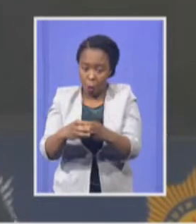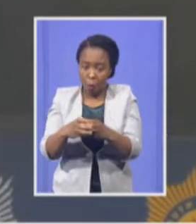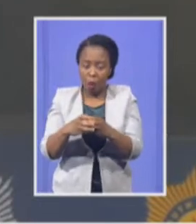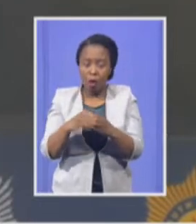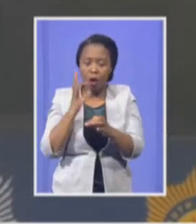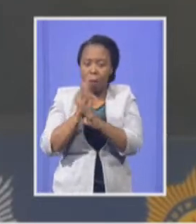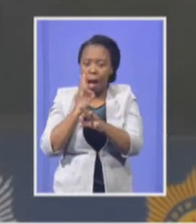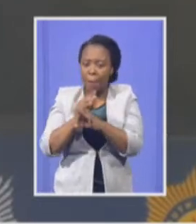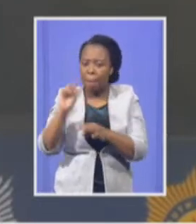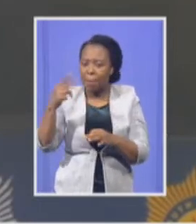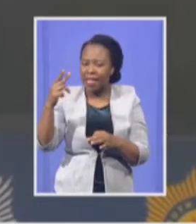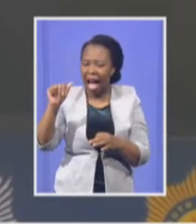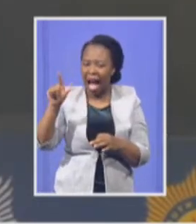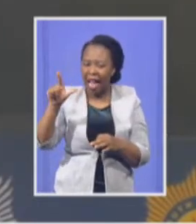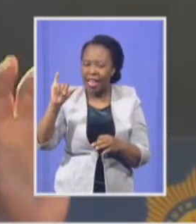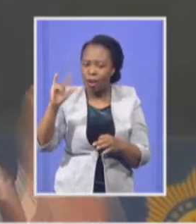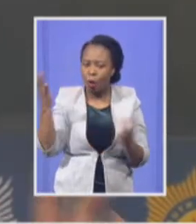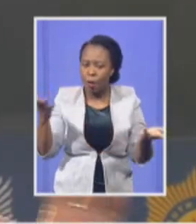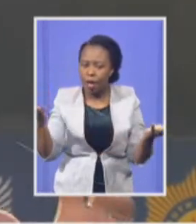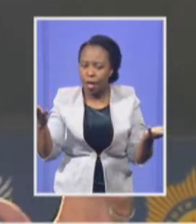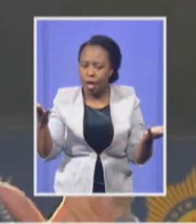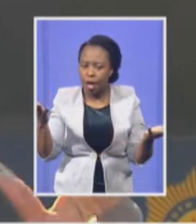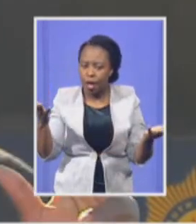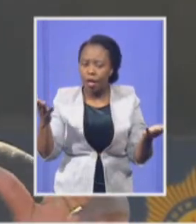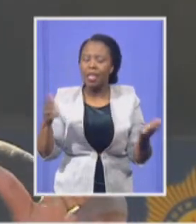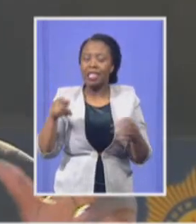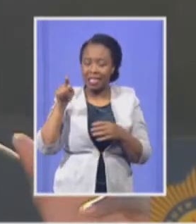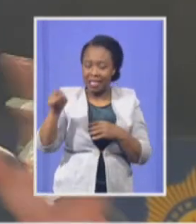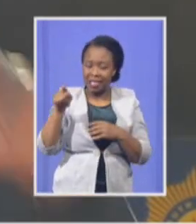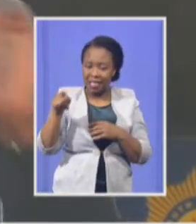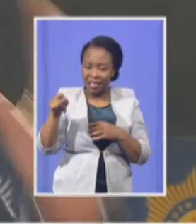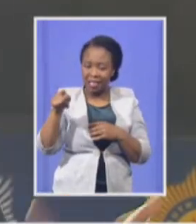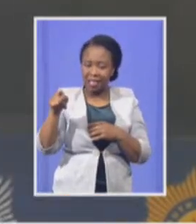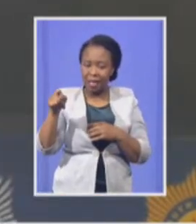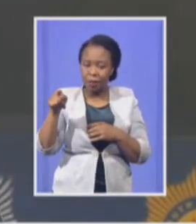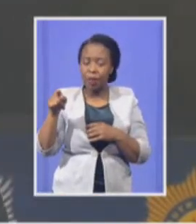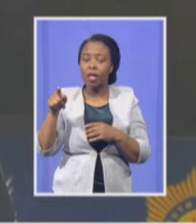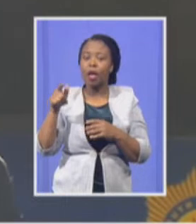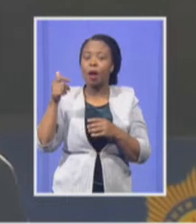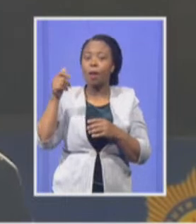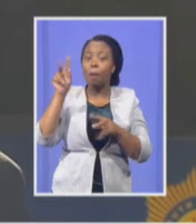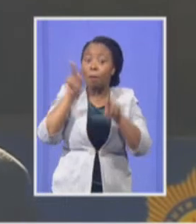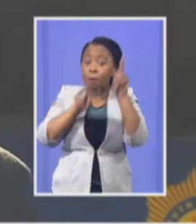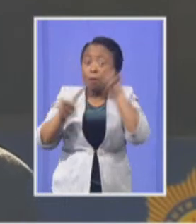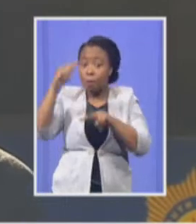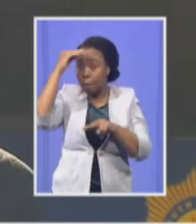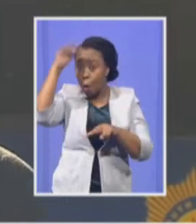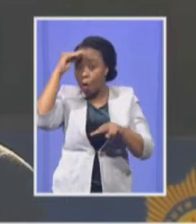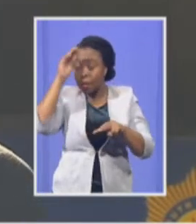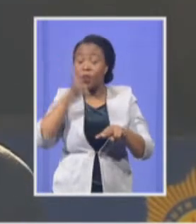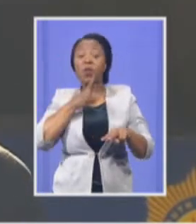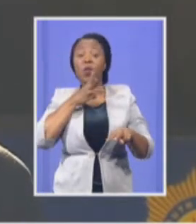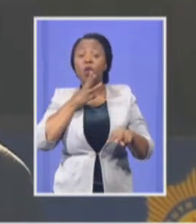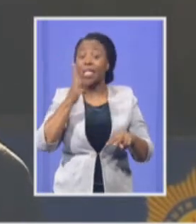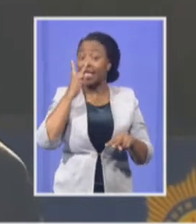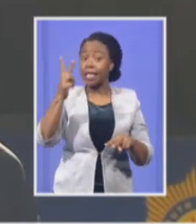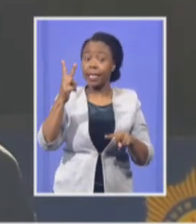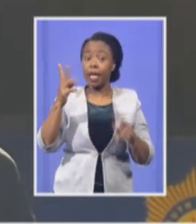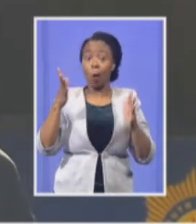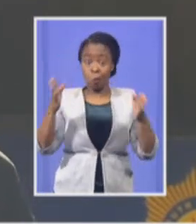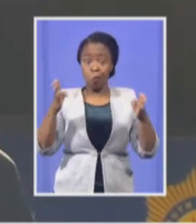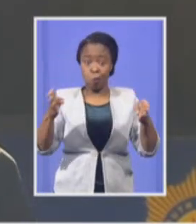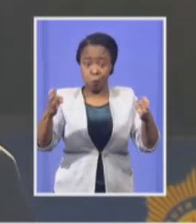uphi umhlalo osiphethele i-visible policing uzosilethela amaphoyisa azosebenza